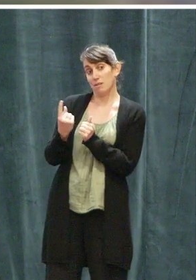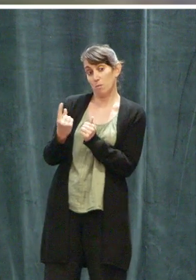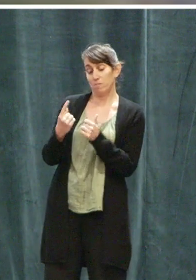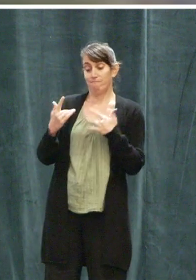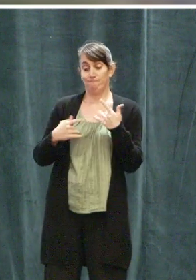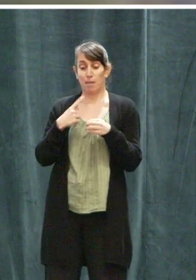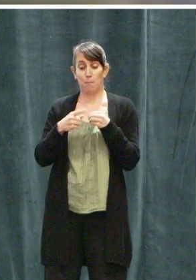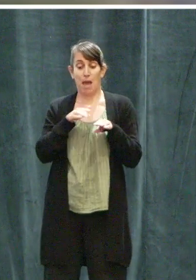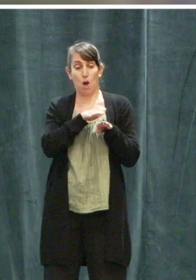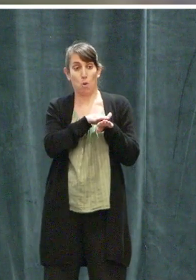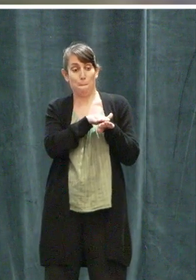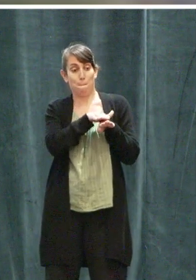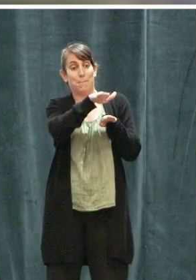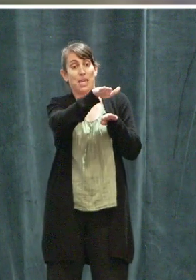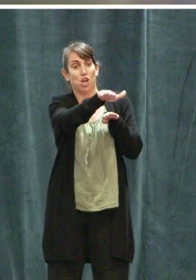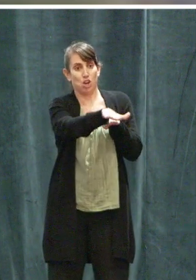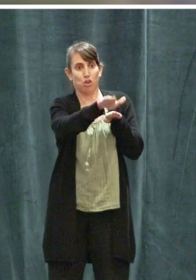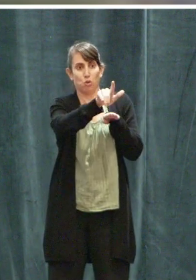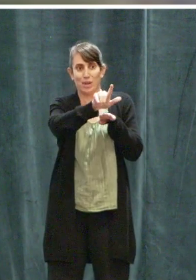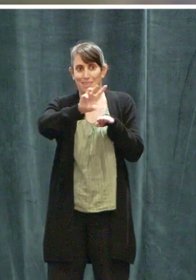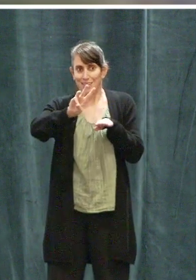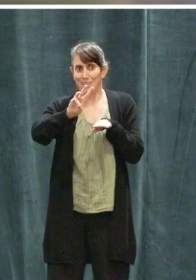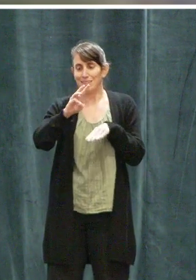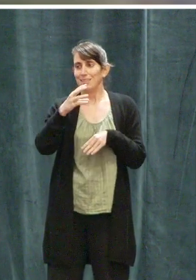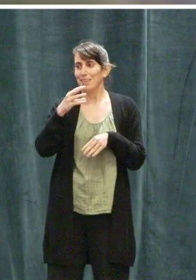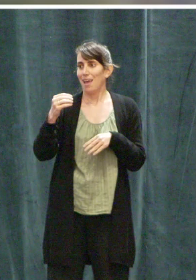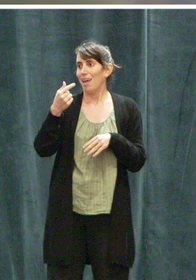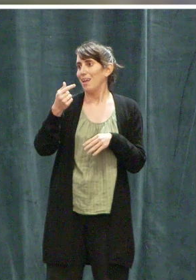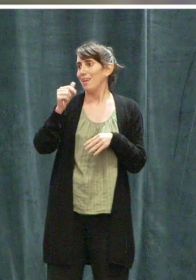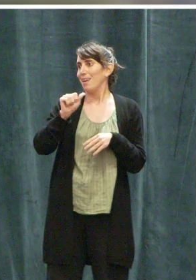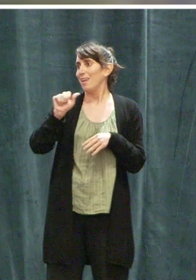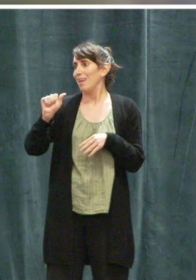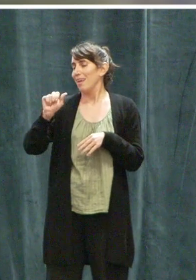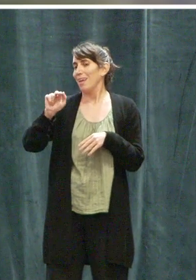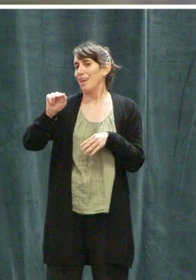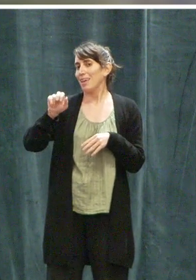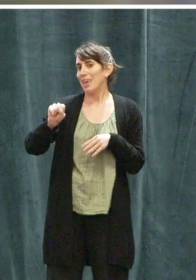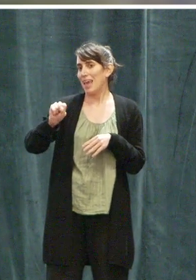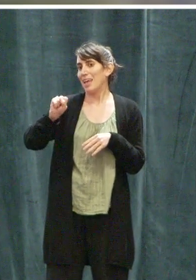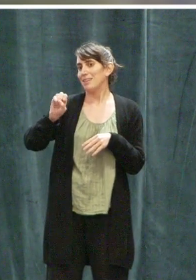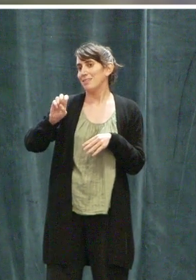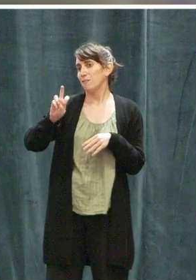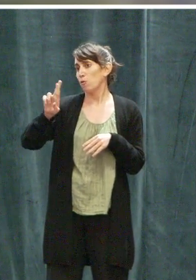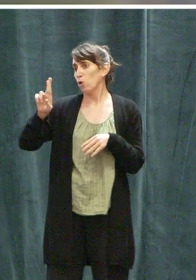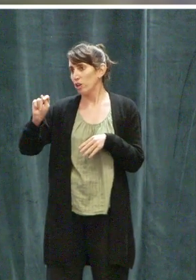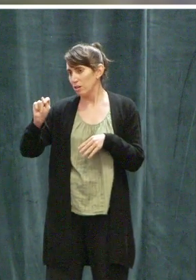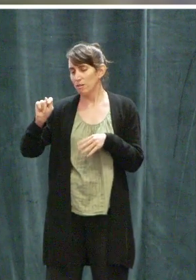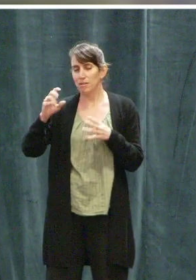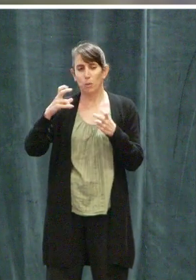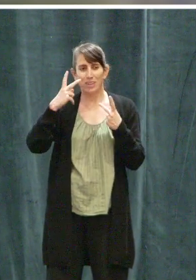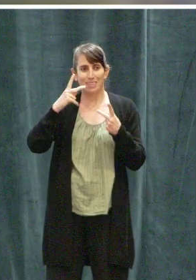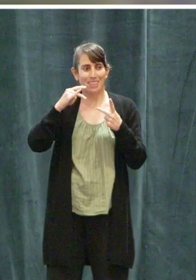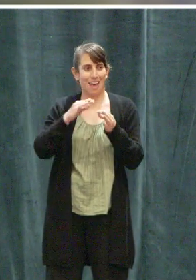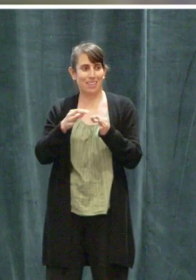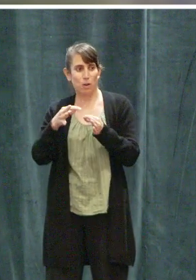Pier 26 and Gansevoort and want to see more of that language brought into Battery Park City. And so